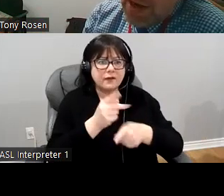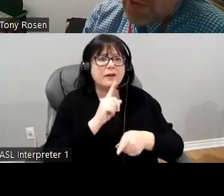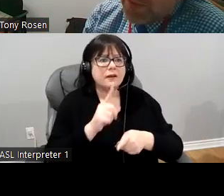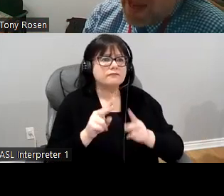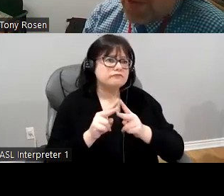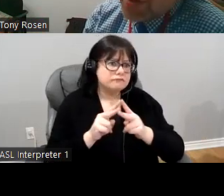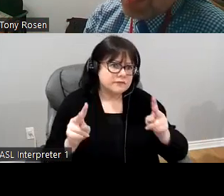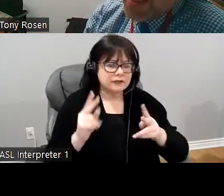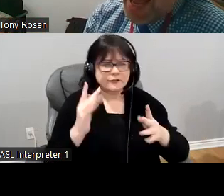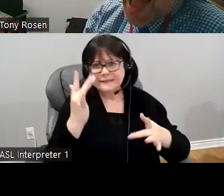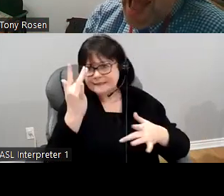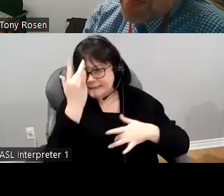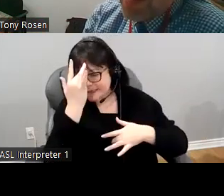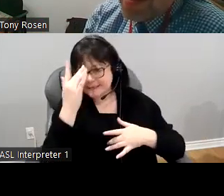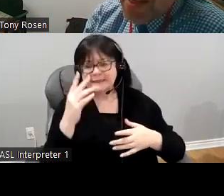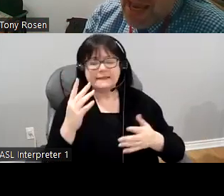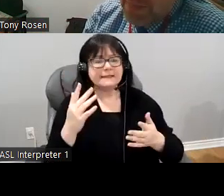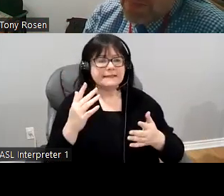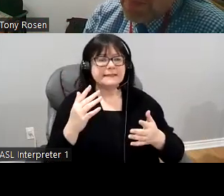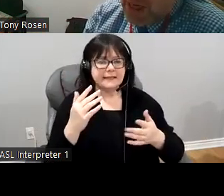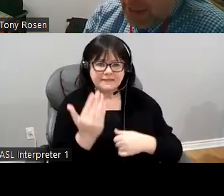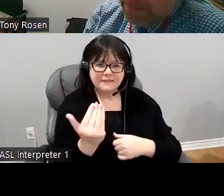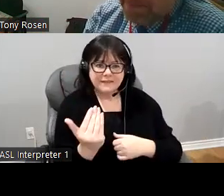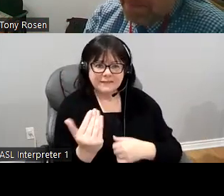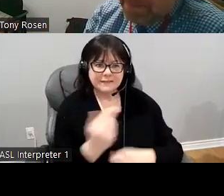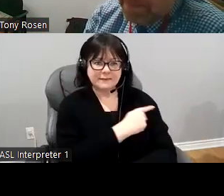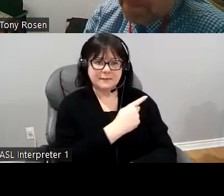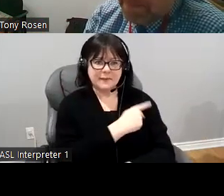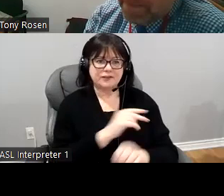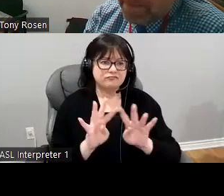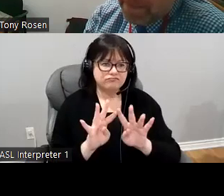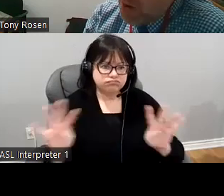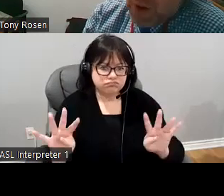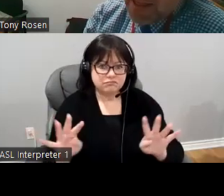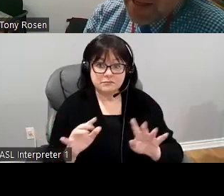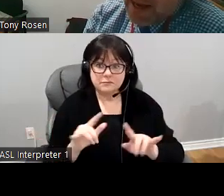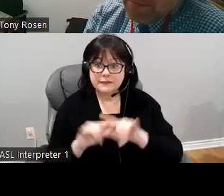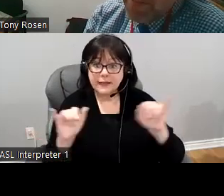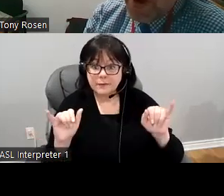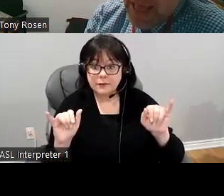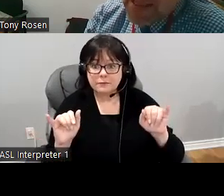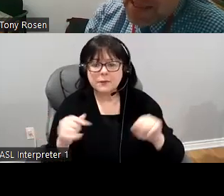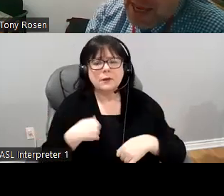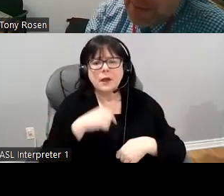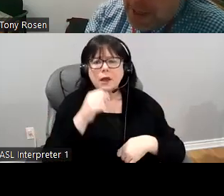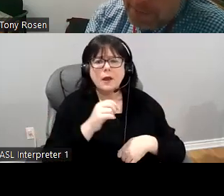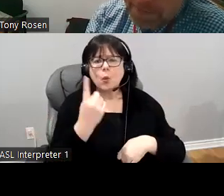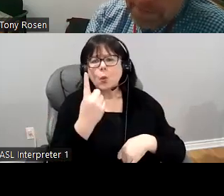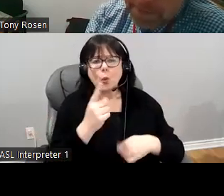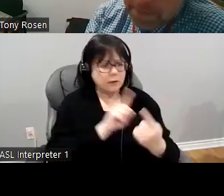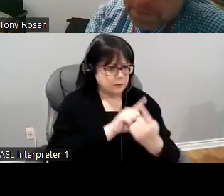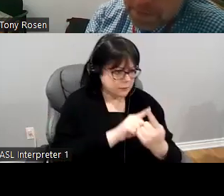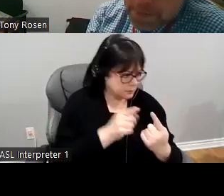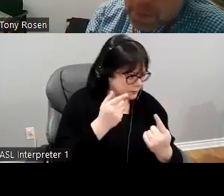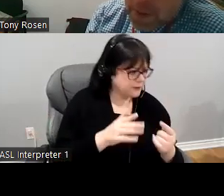or injured patients at the same time. Not one at a time, but at the same time.